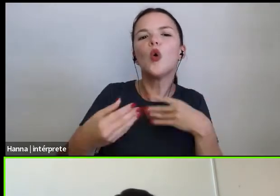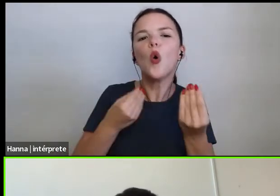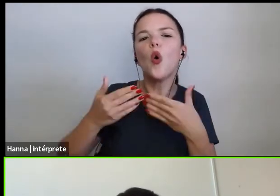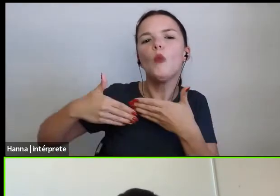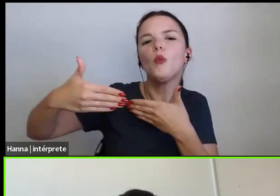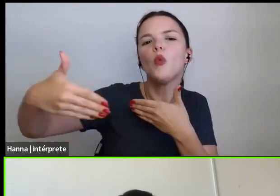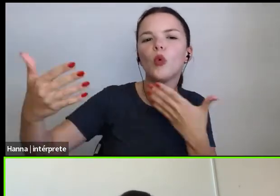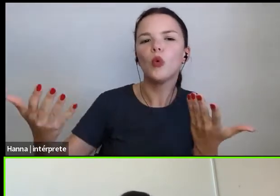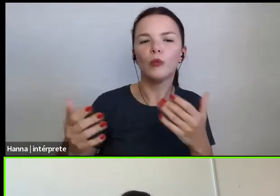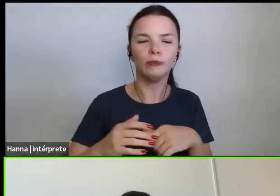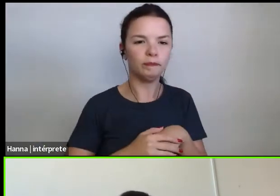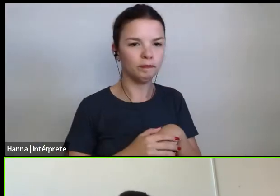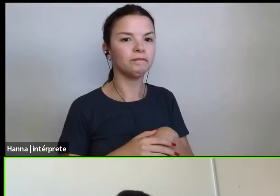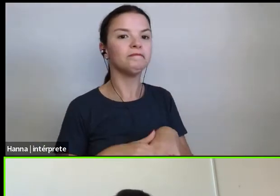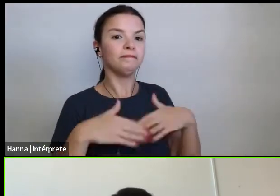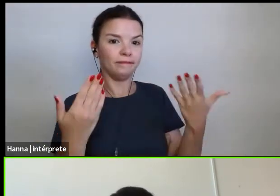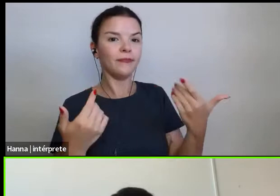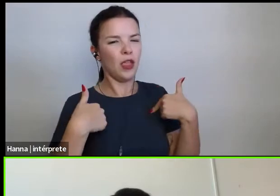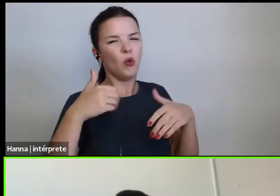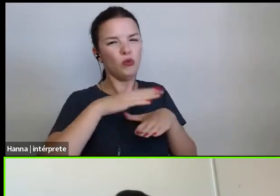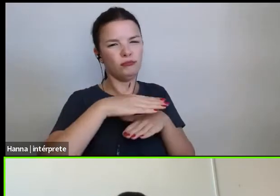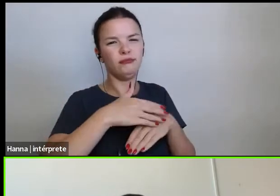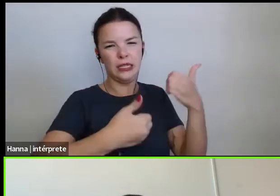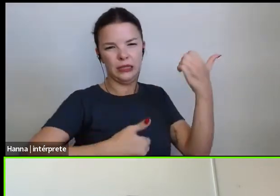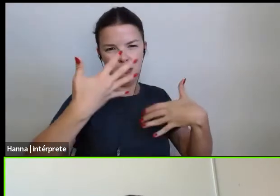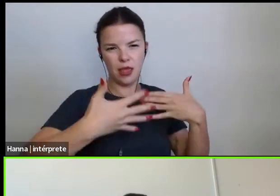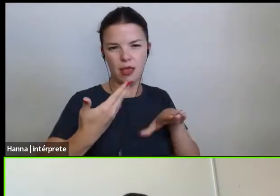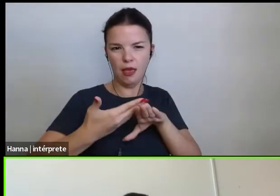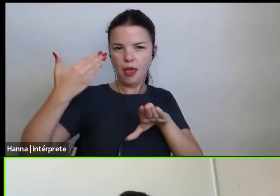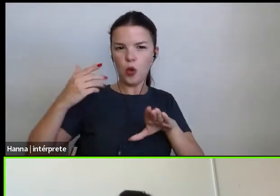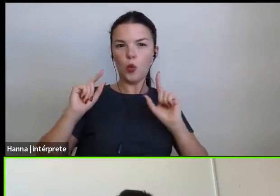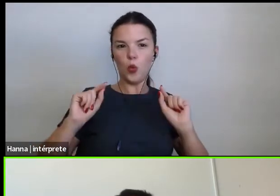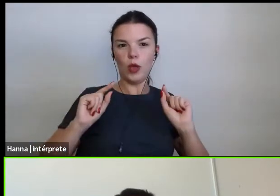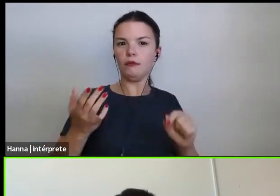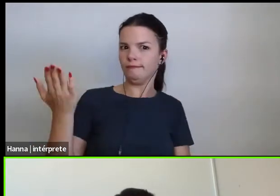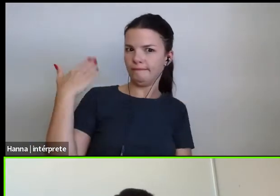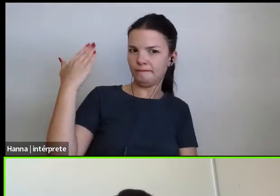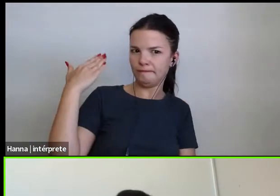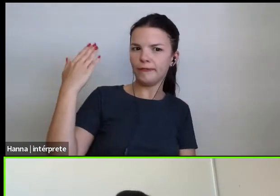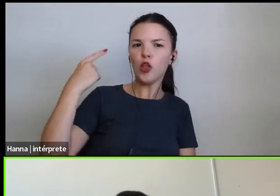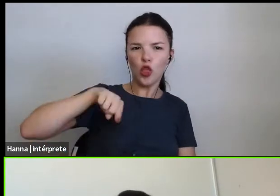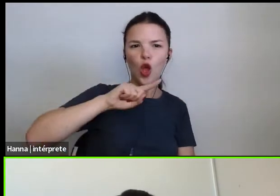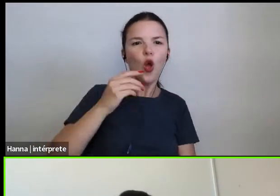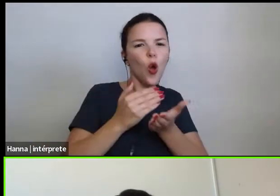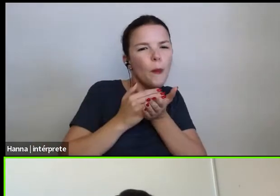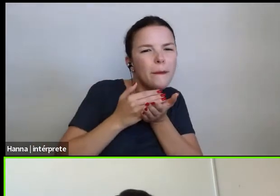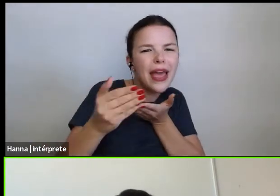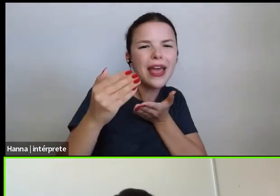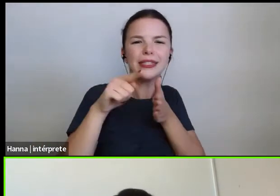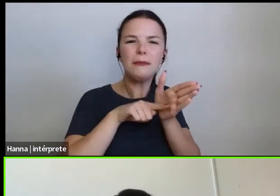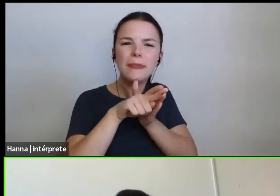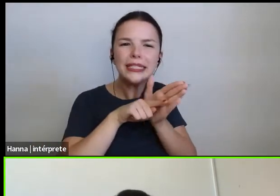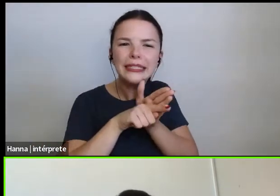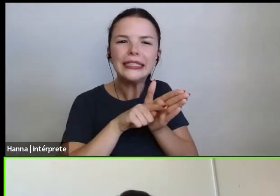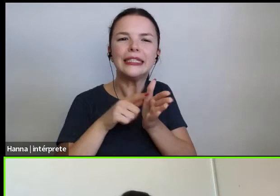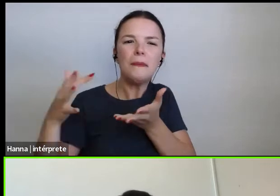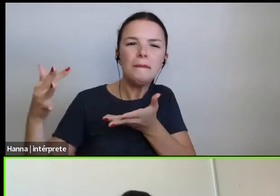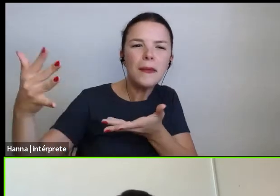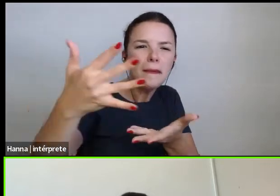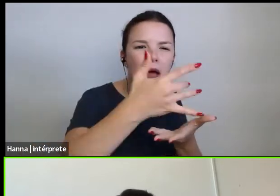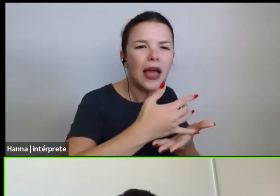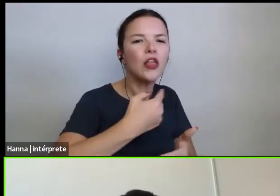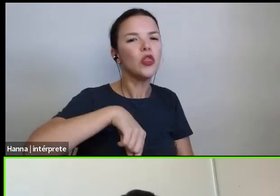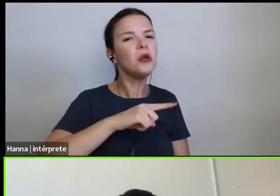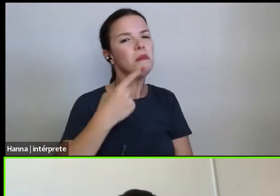when we first approached the data, we were like, okay, maybe all the job we have to do is